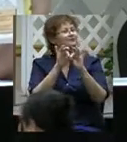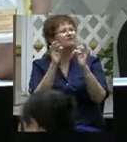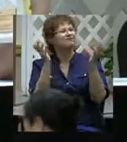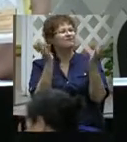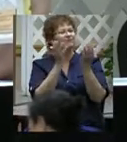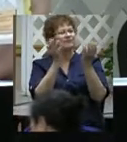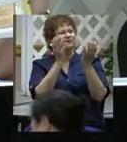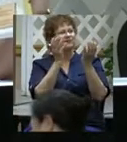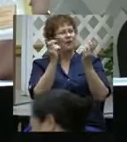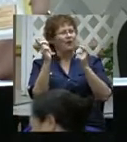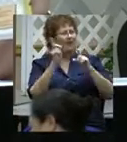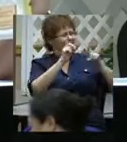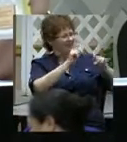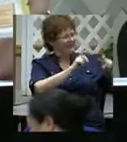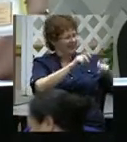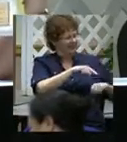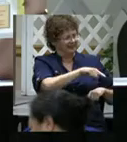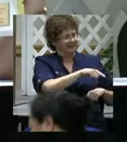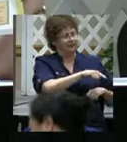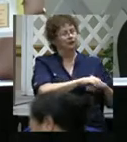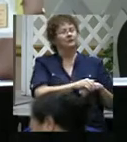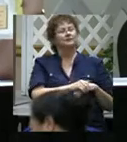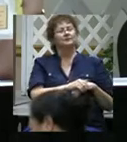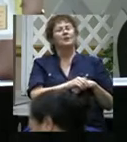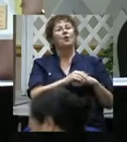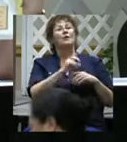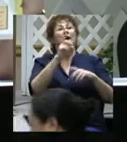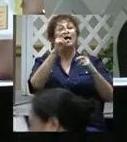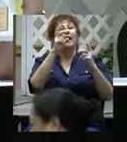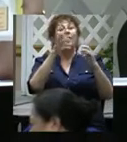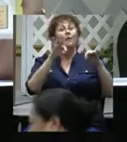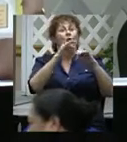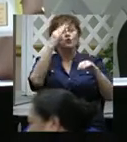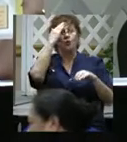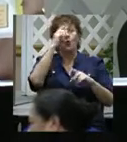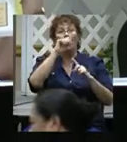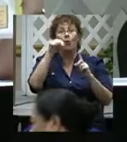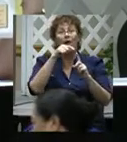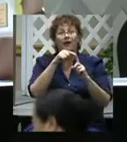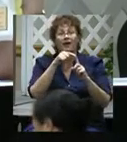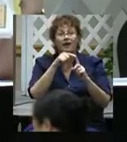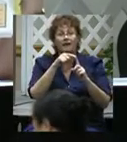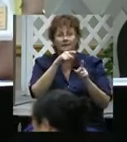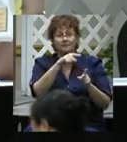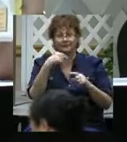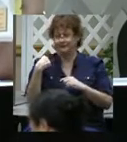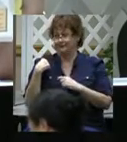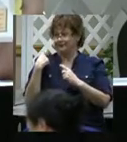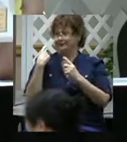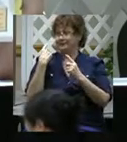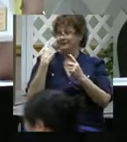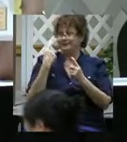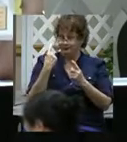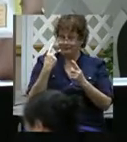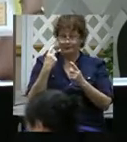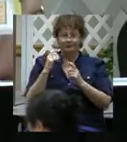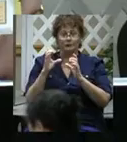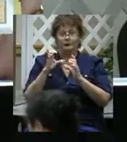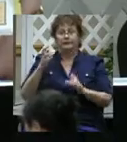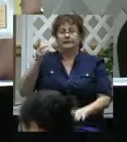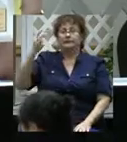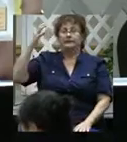was tested. It's also important to know when the person was tested and has the person been using the skills,